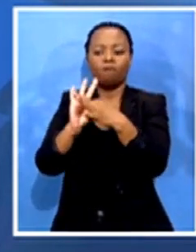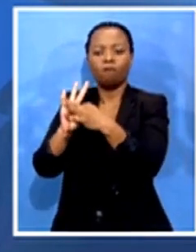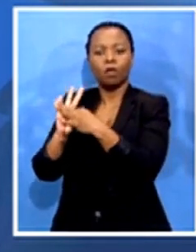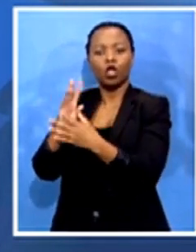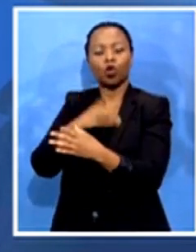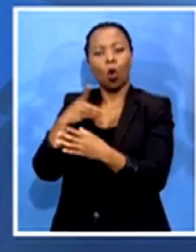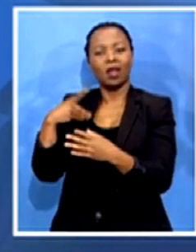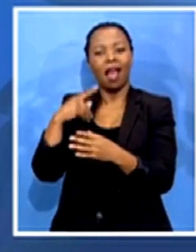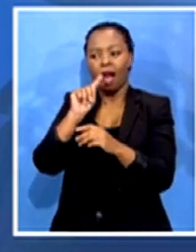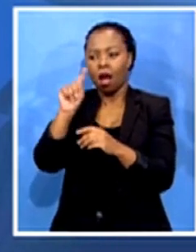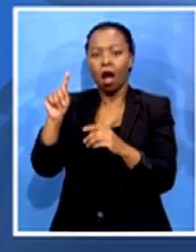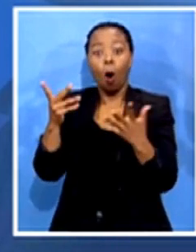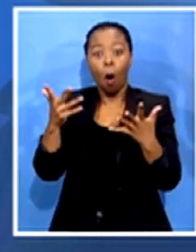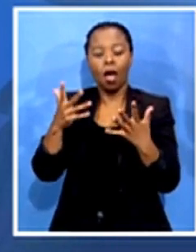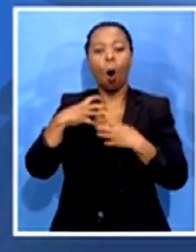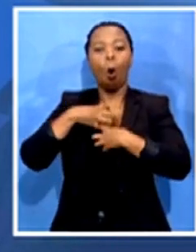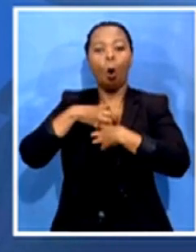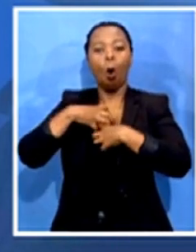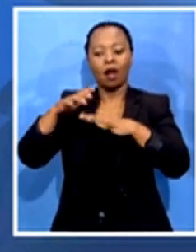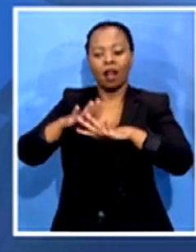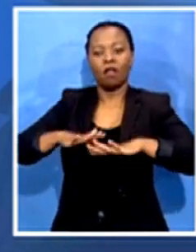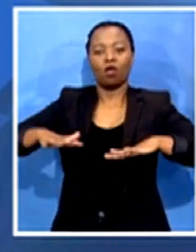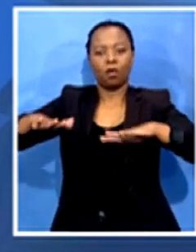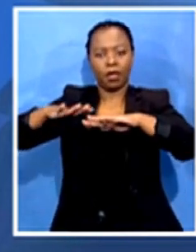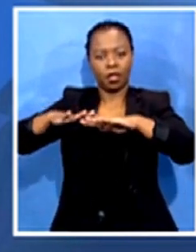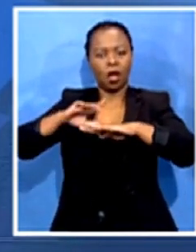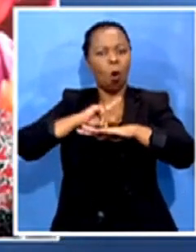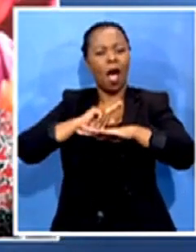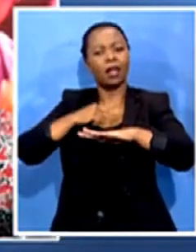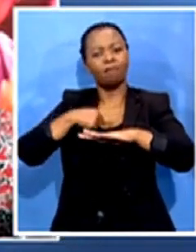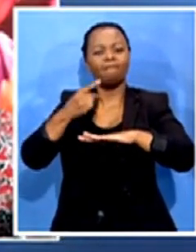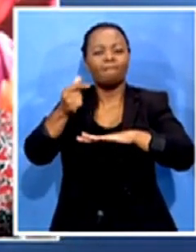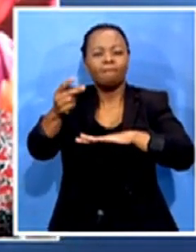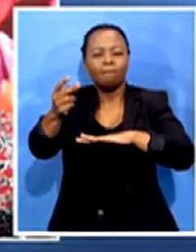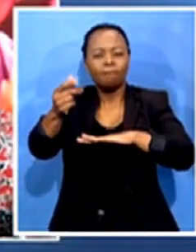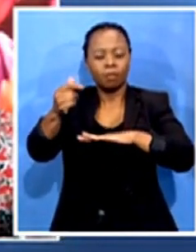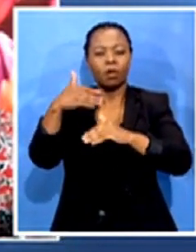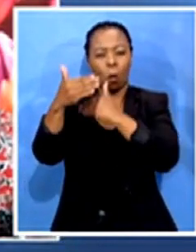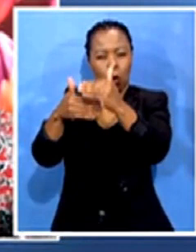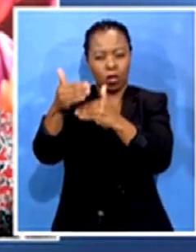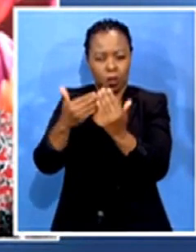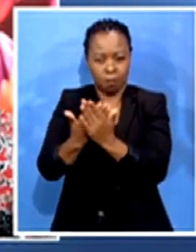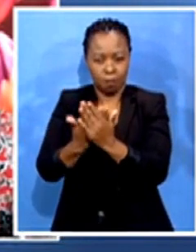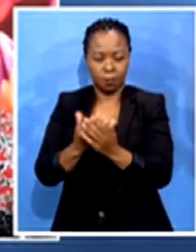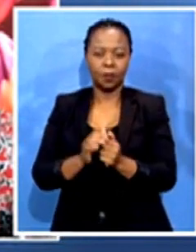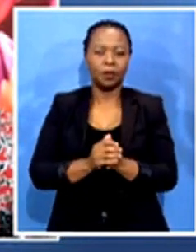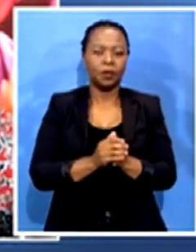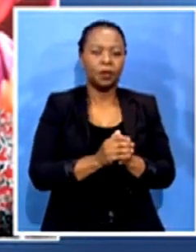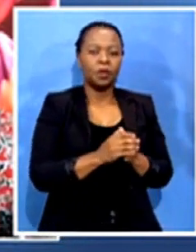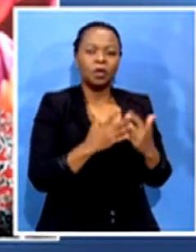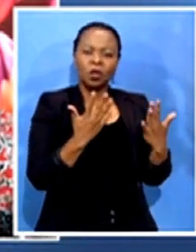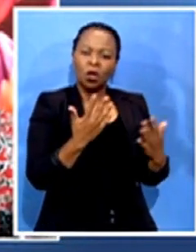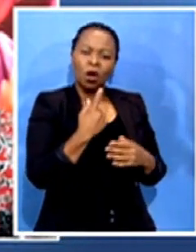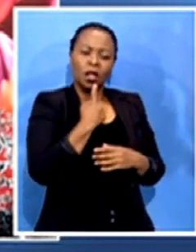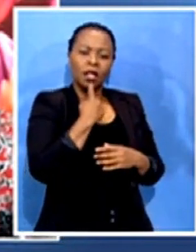so that we can process these as quickly as we can. So, Ms. Memela, when the suspension came into effect, some